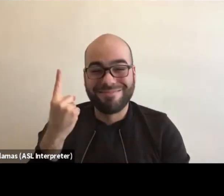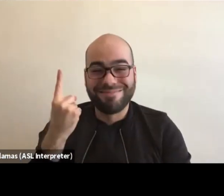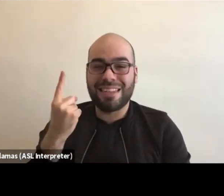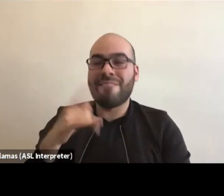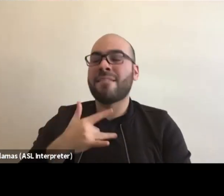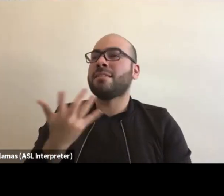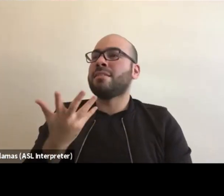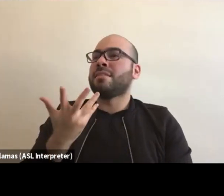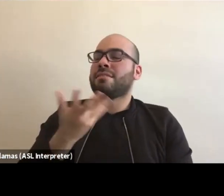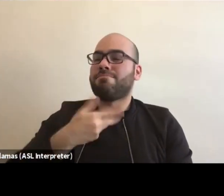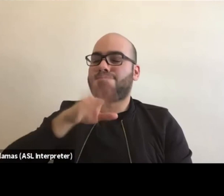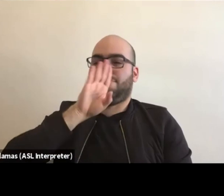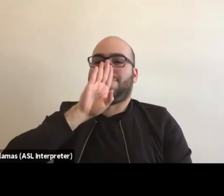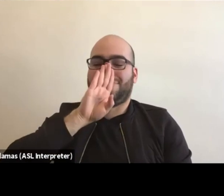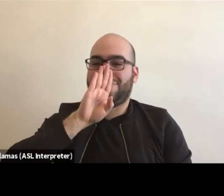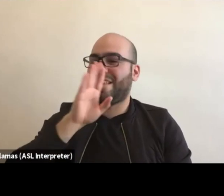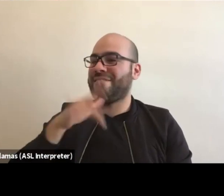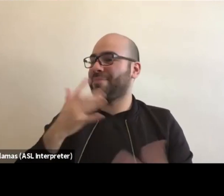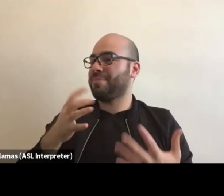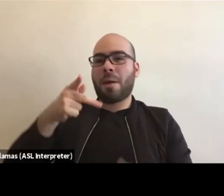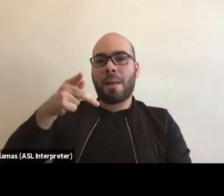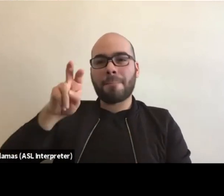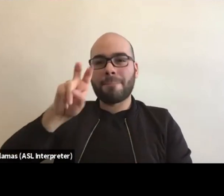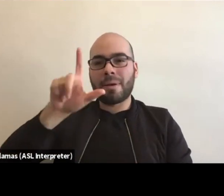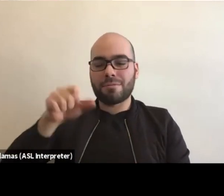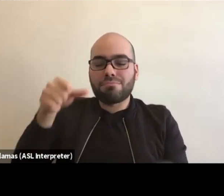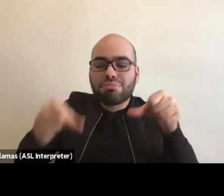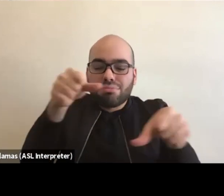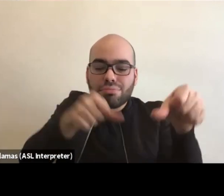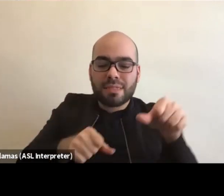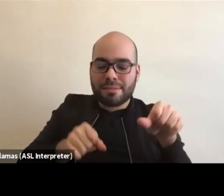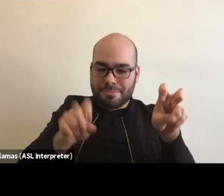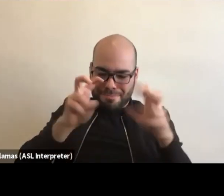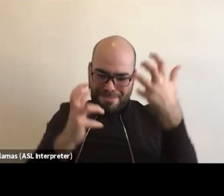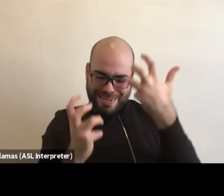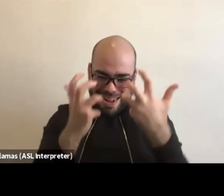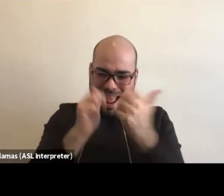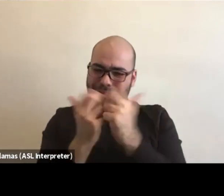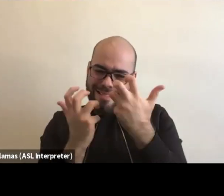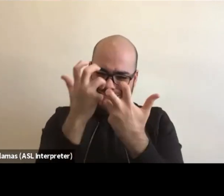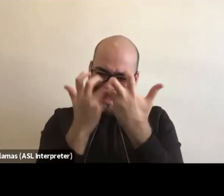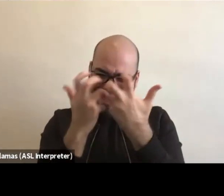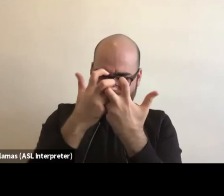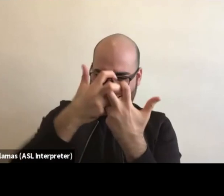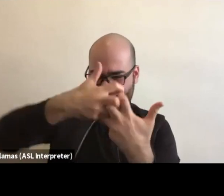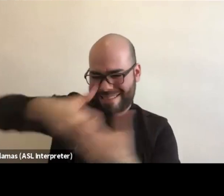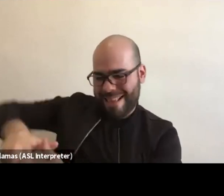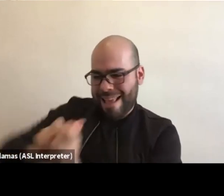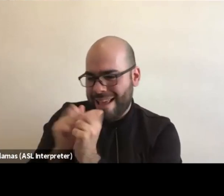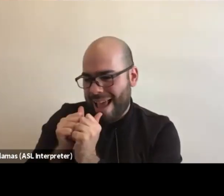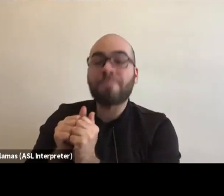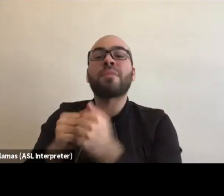a tapestry. I don't know. It's hard to explain. So yeah, the same kind of approach you will